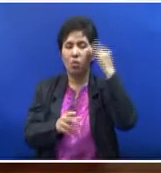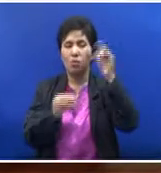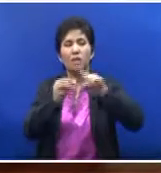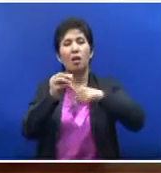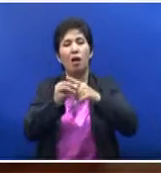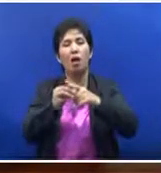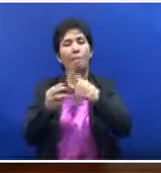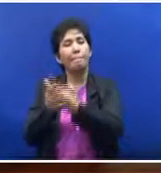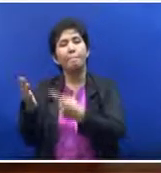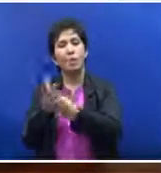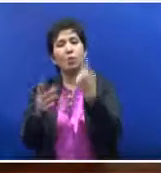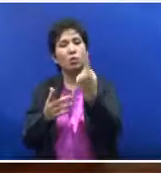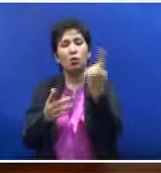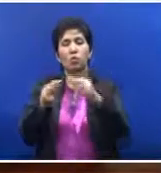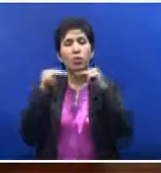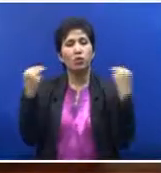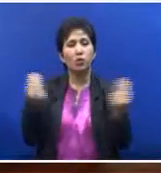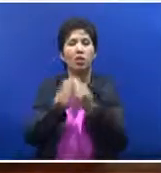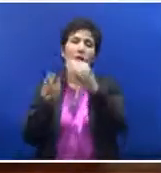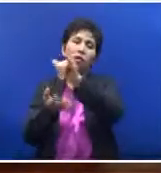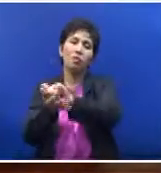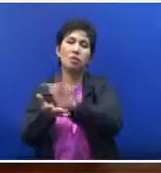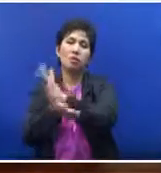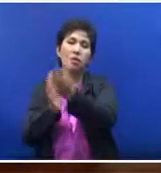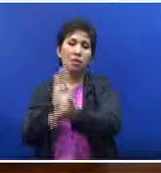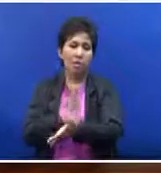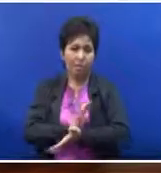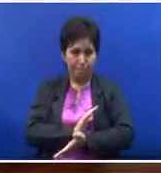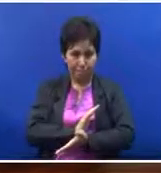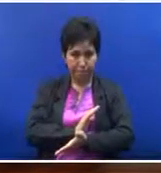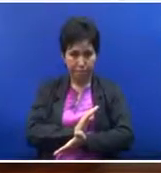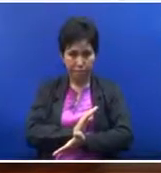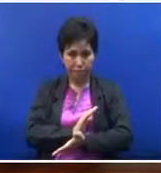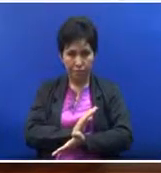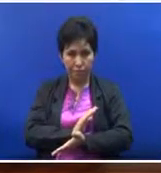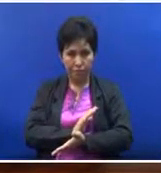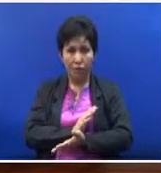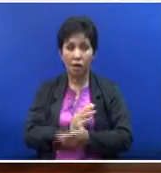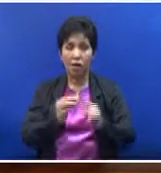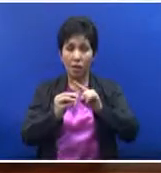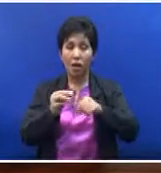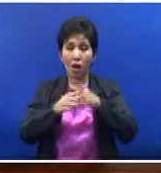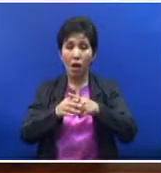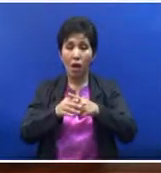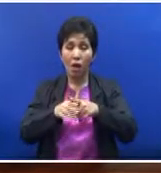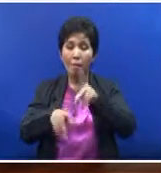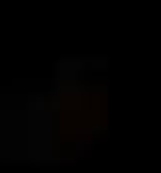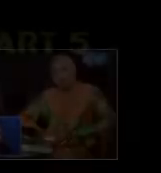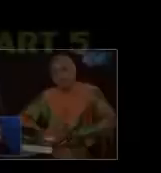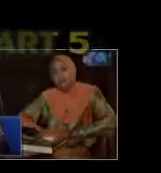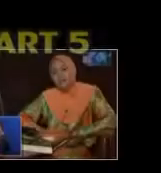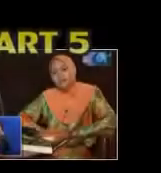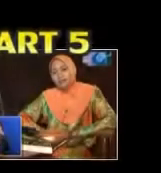culture. Okay, what you need to do? Okay, the researcher is going to talk, to dig information from these people.